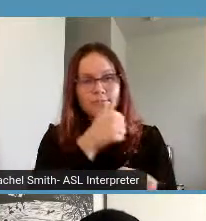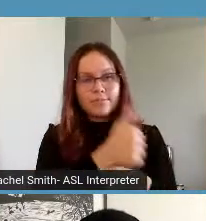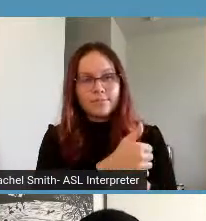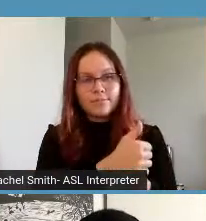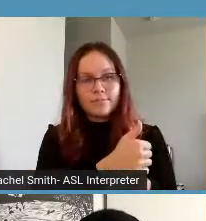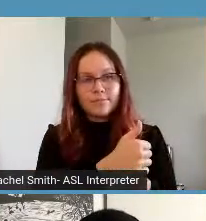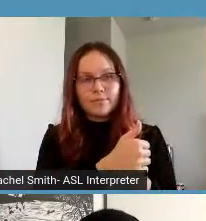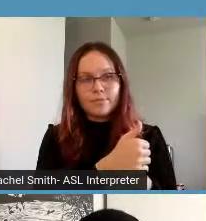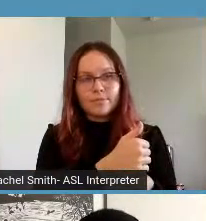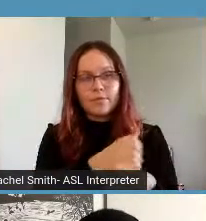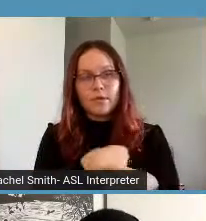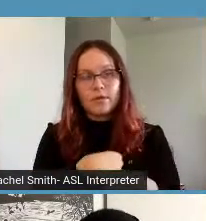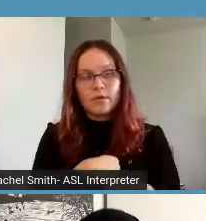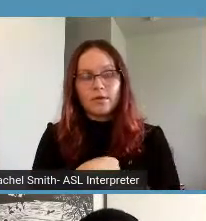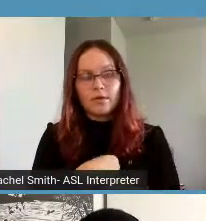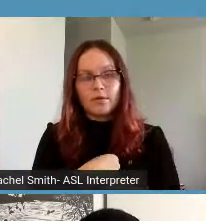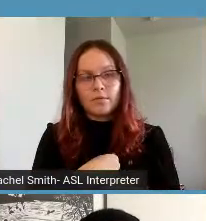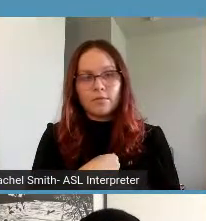against or to